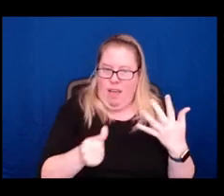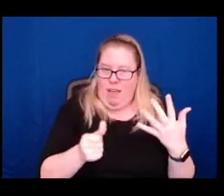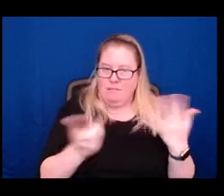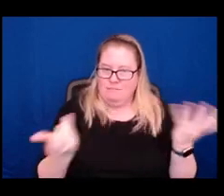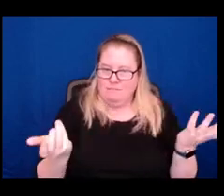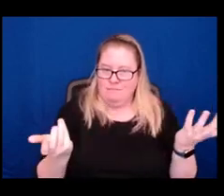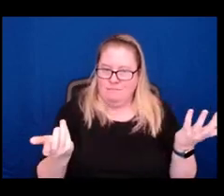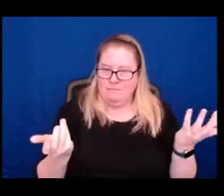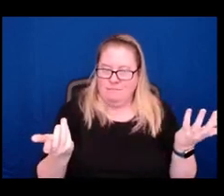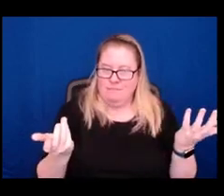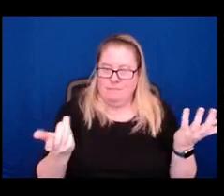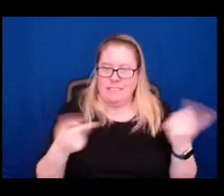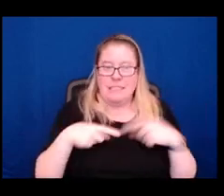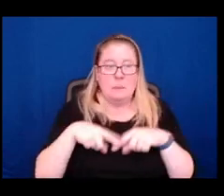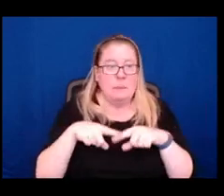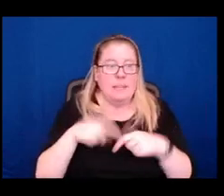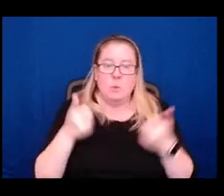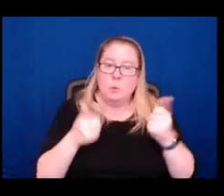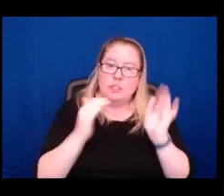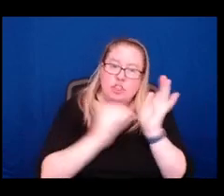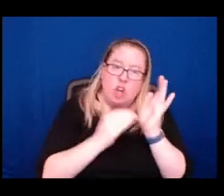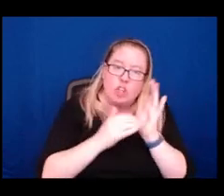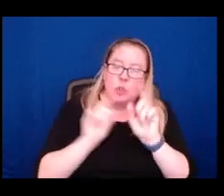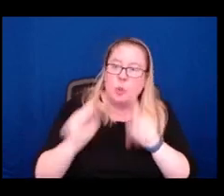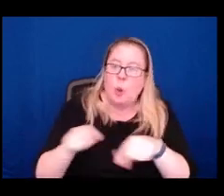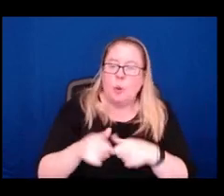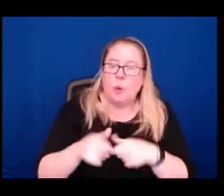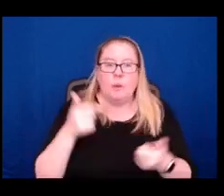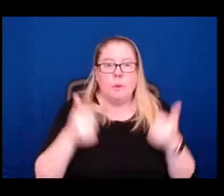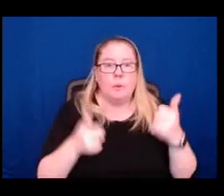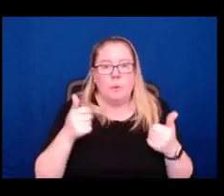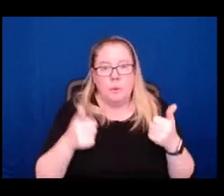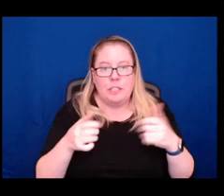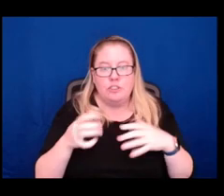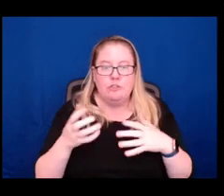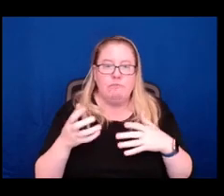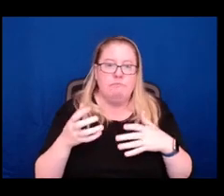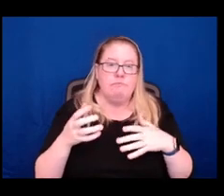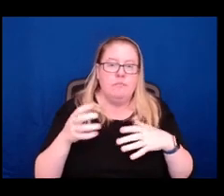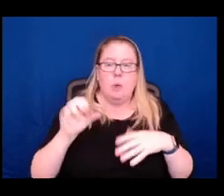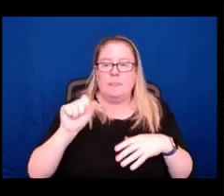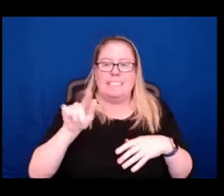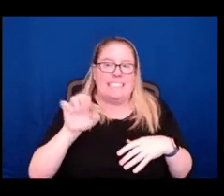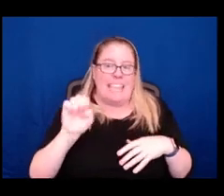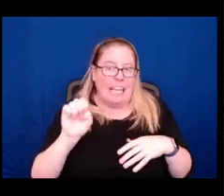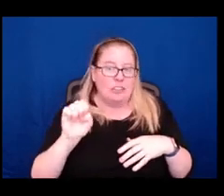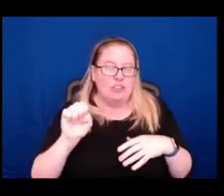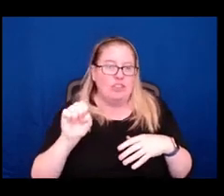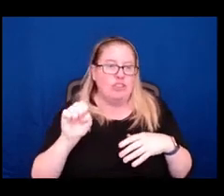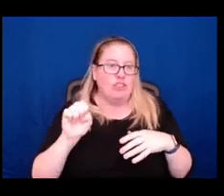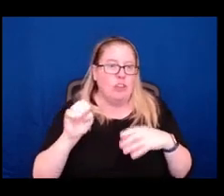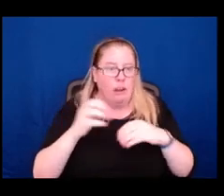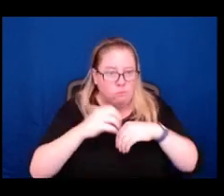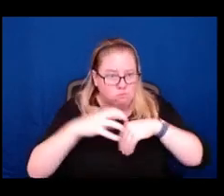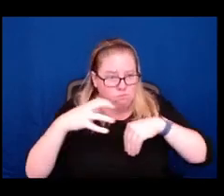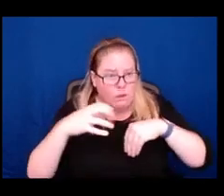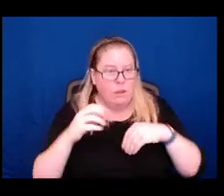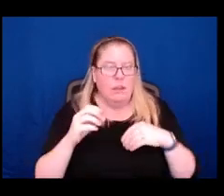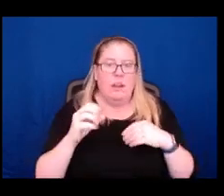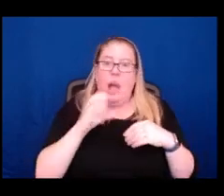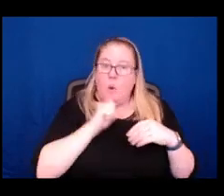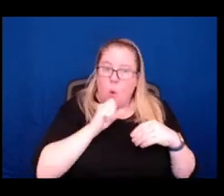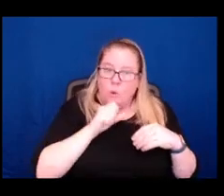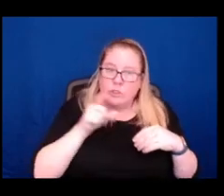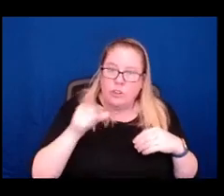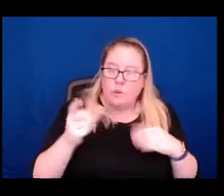at all. You know, depending on, you know, what doctor you go to or what stage you're in or how old you are will, you know, determine, you know, if they offer that to you at